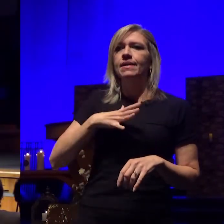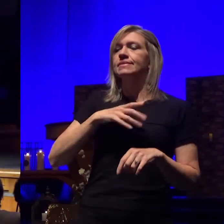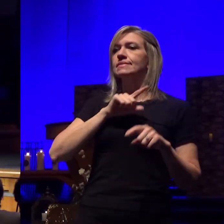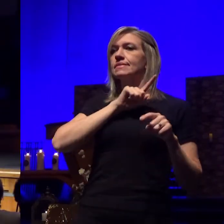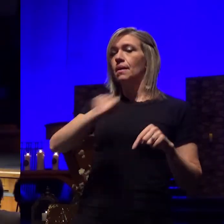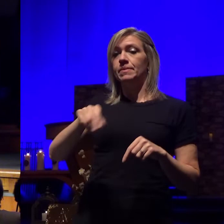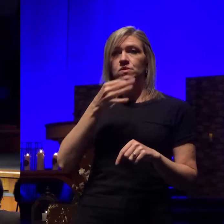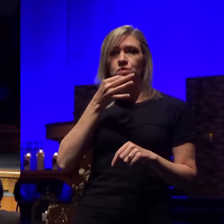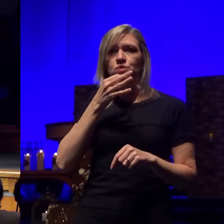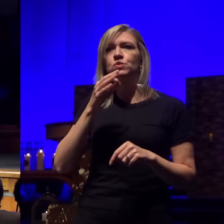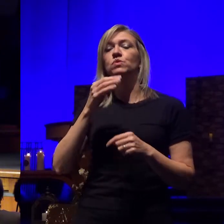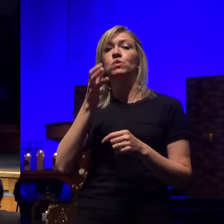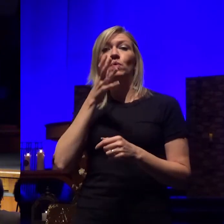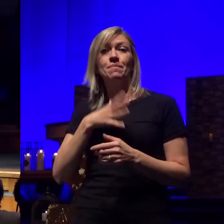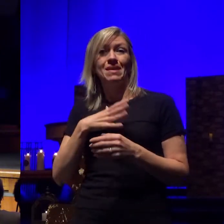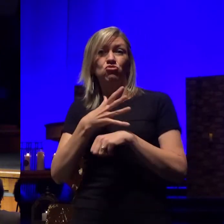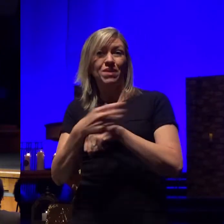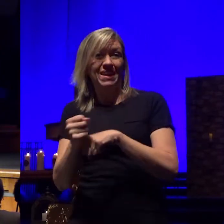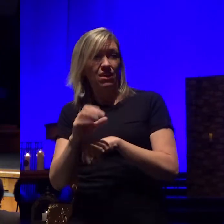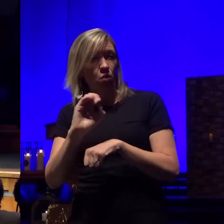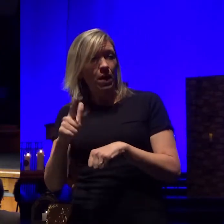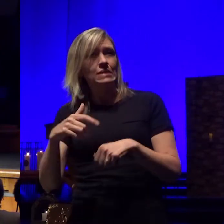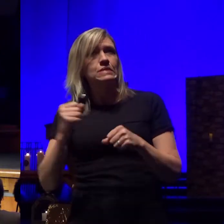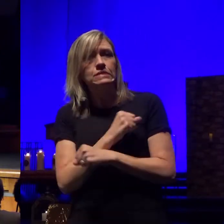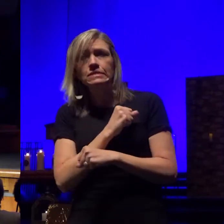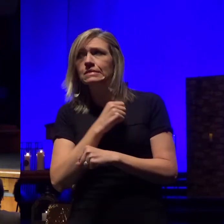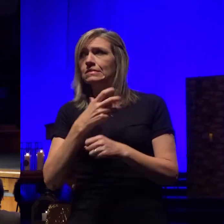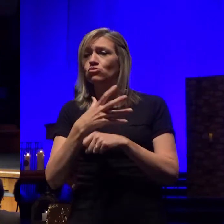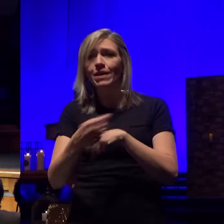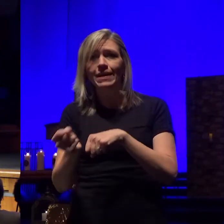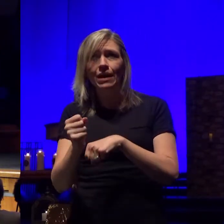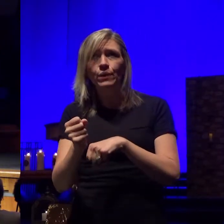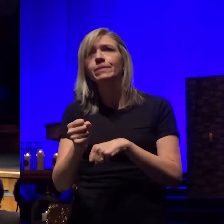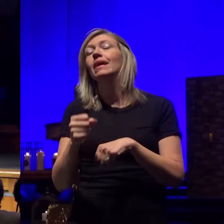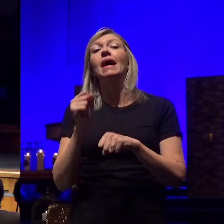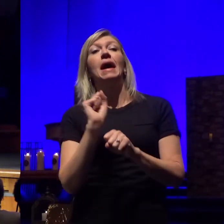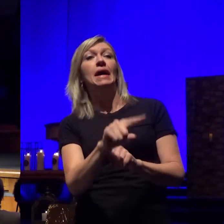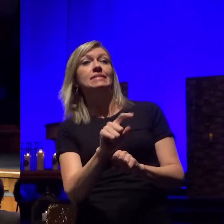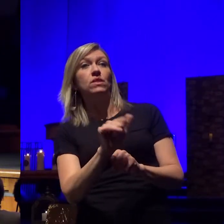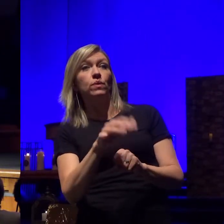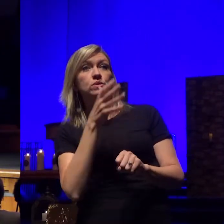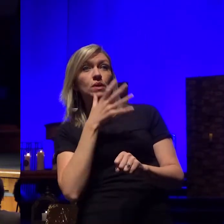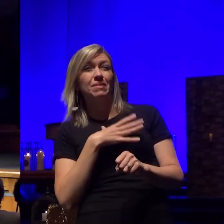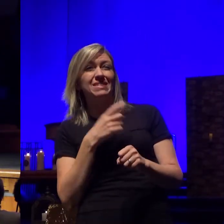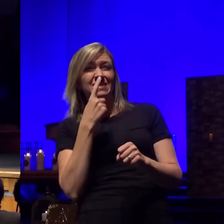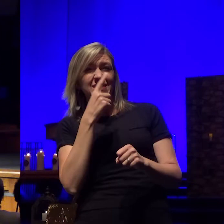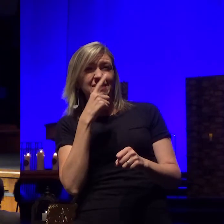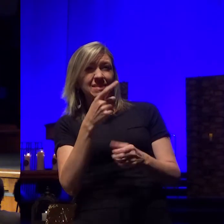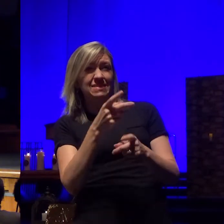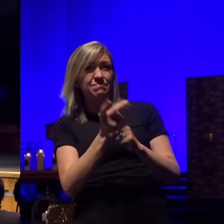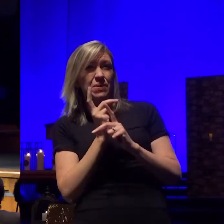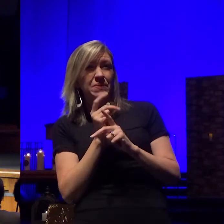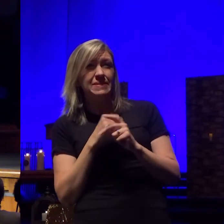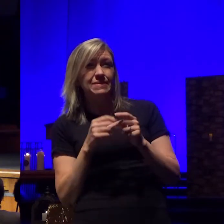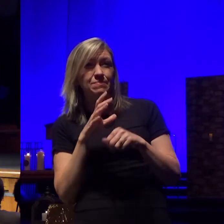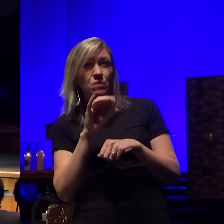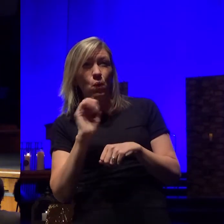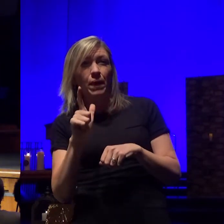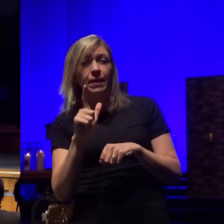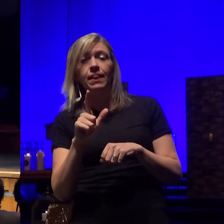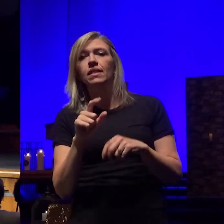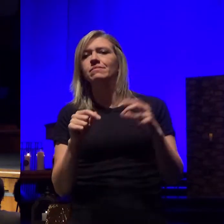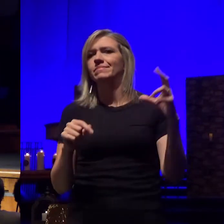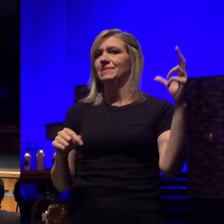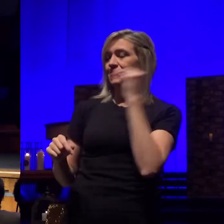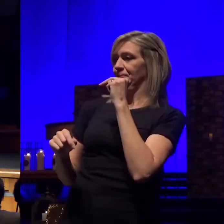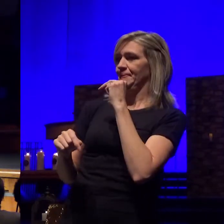have oil are all out of light, and so they ask the ones with the light and the oil for some, and not only do they say no, but the secret there is they